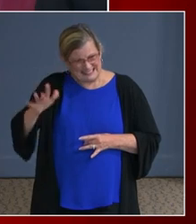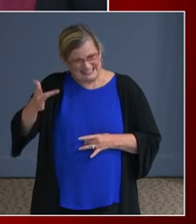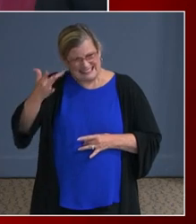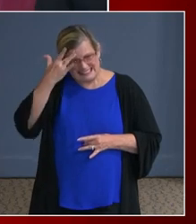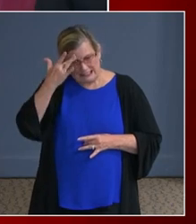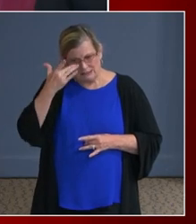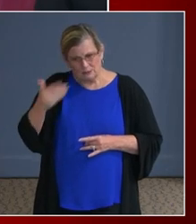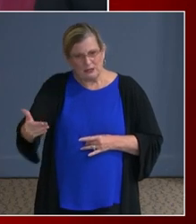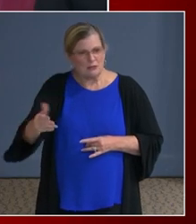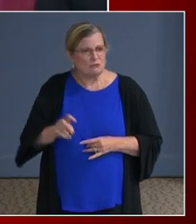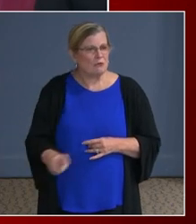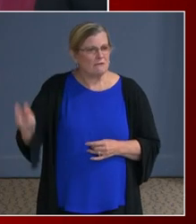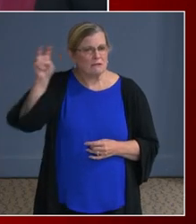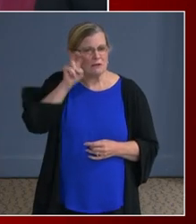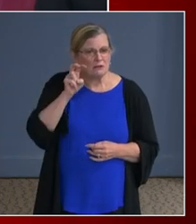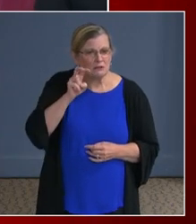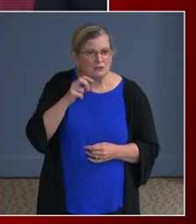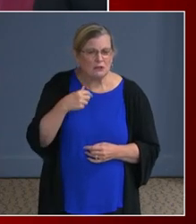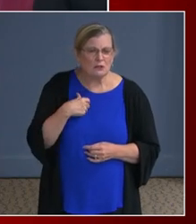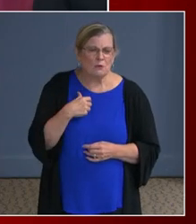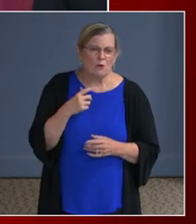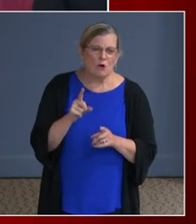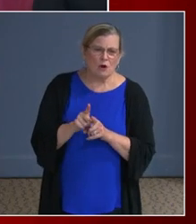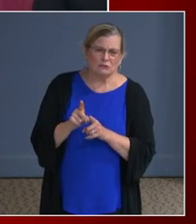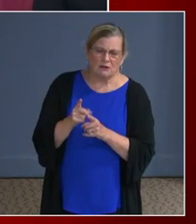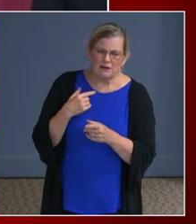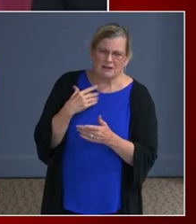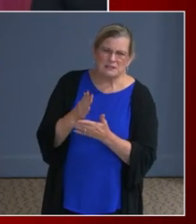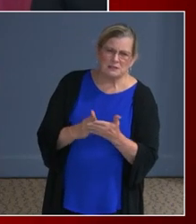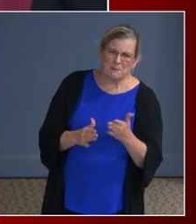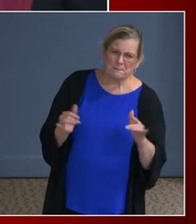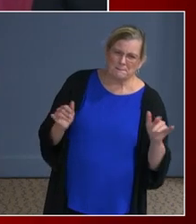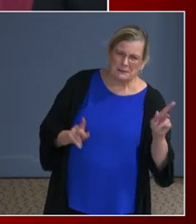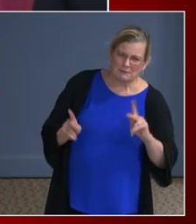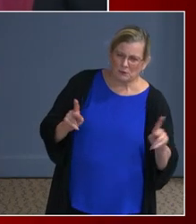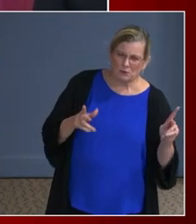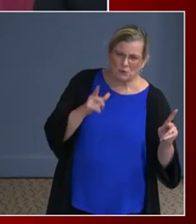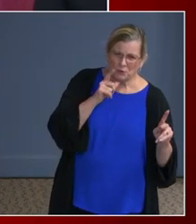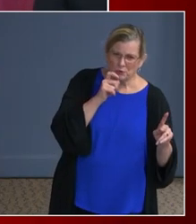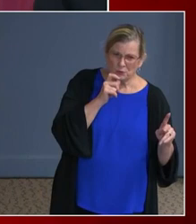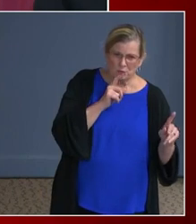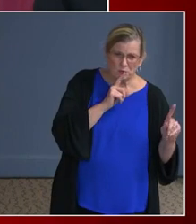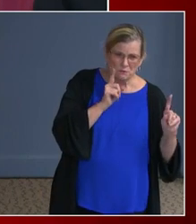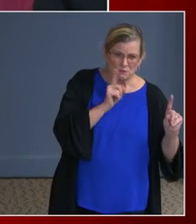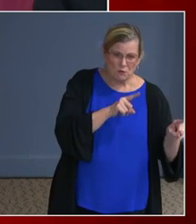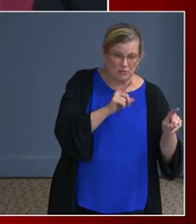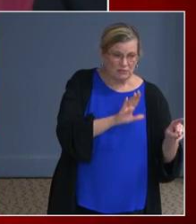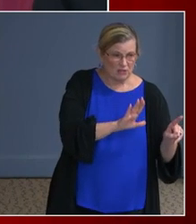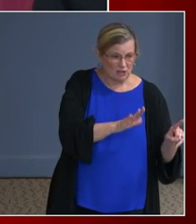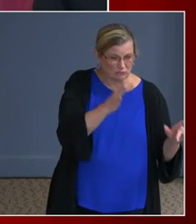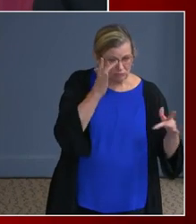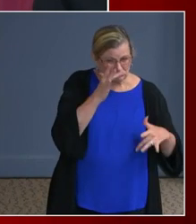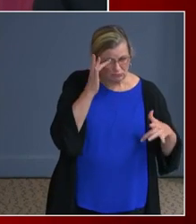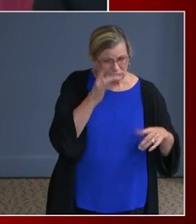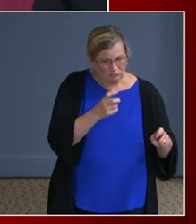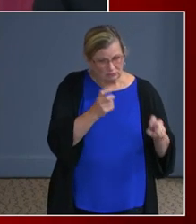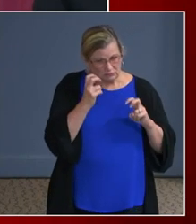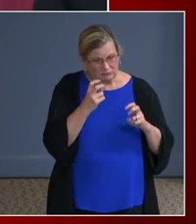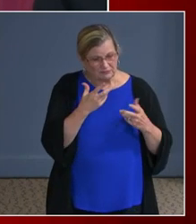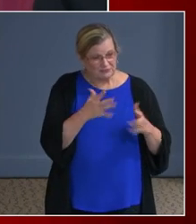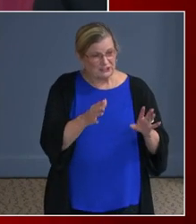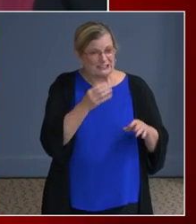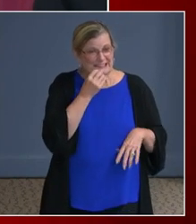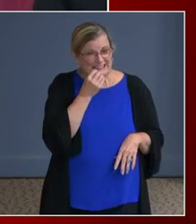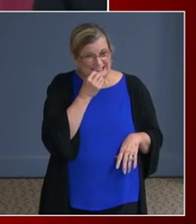where people have reported that they have been infectious while they were dining, an increasing number of cases